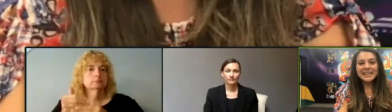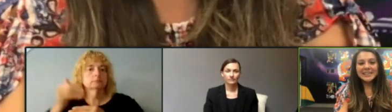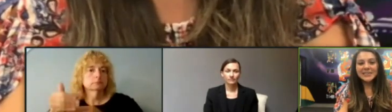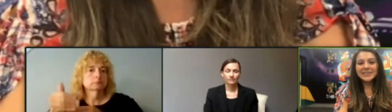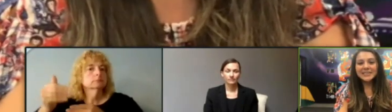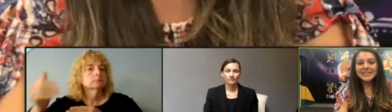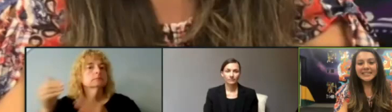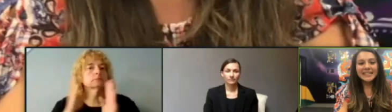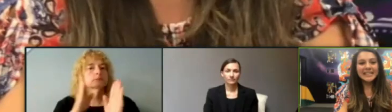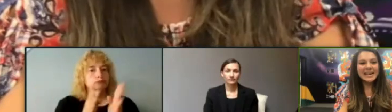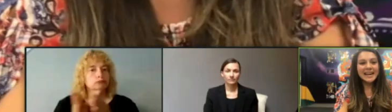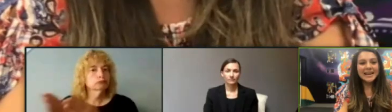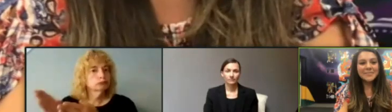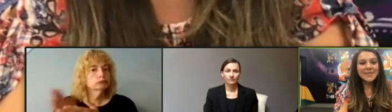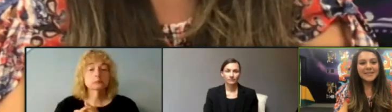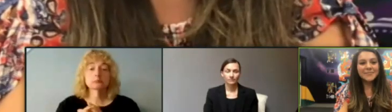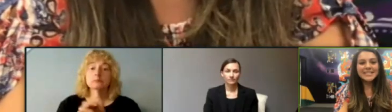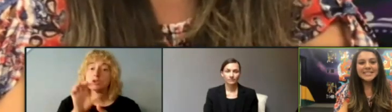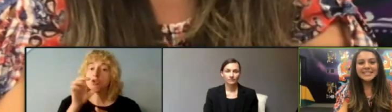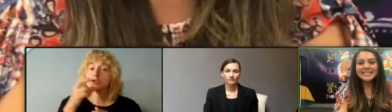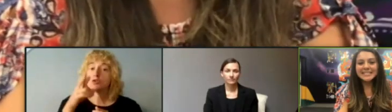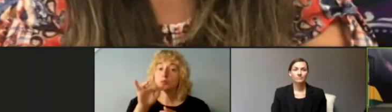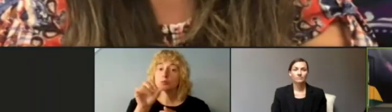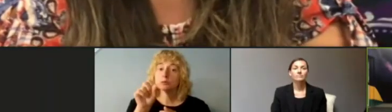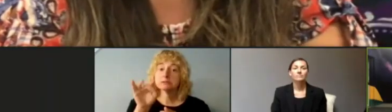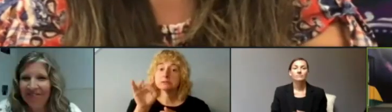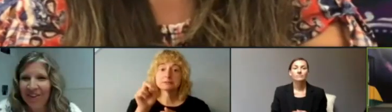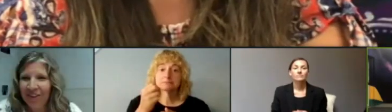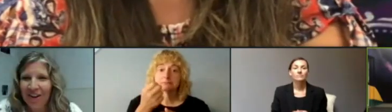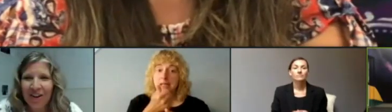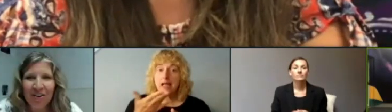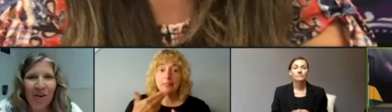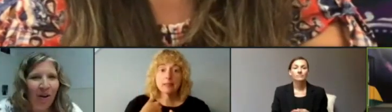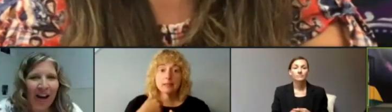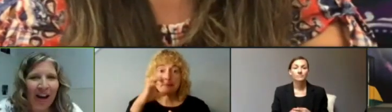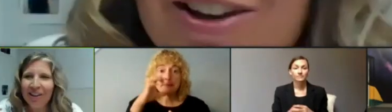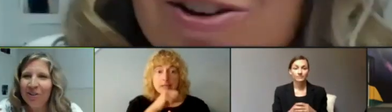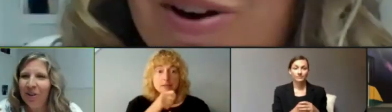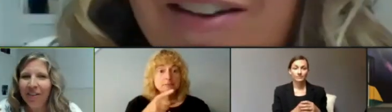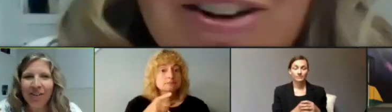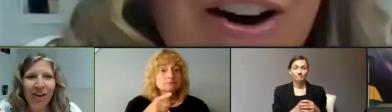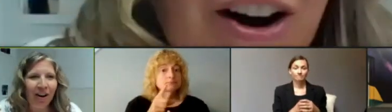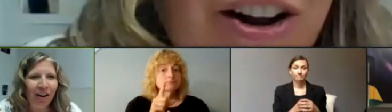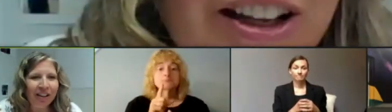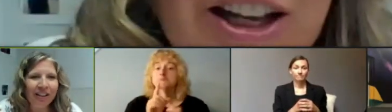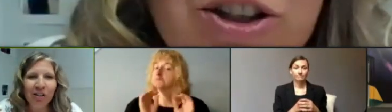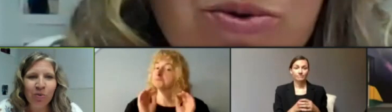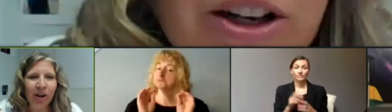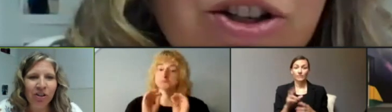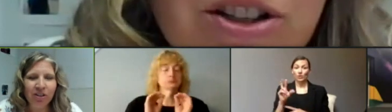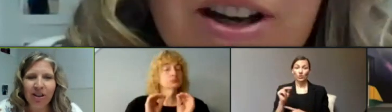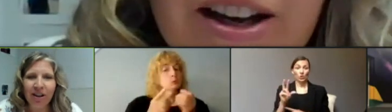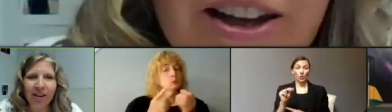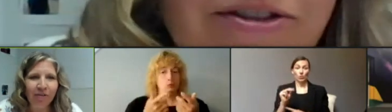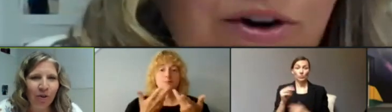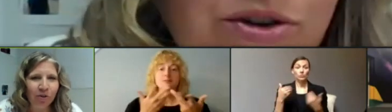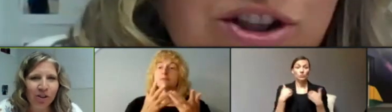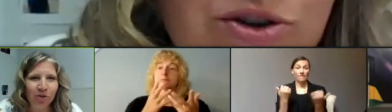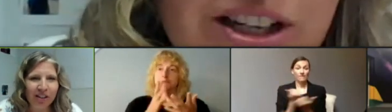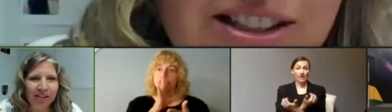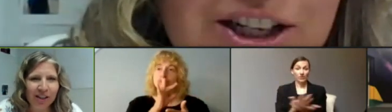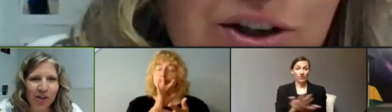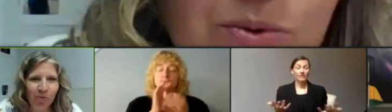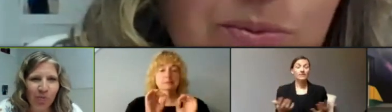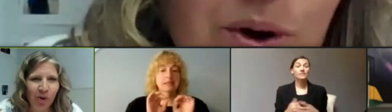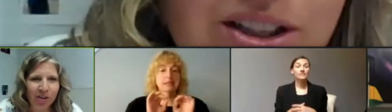Christine, any other thing that I may have missed? No, you have it all, unless you want to just give folks